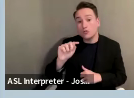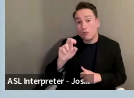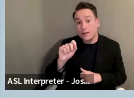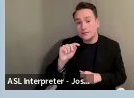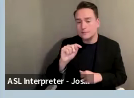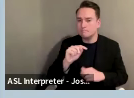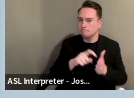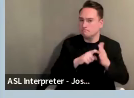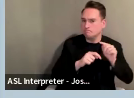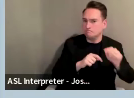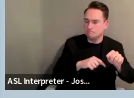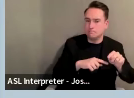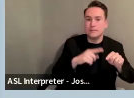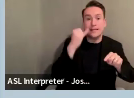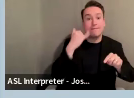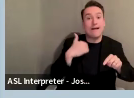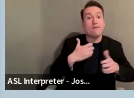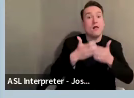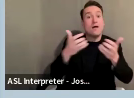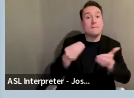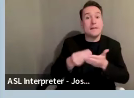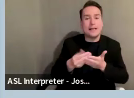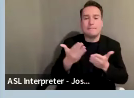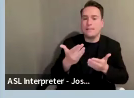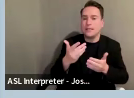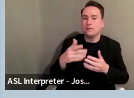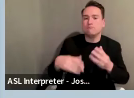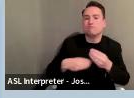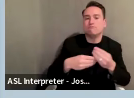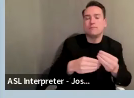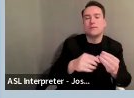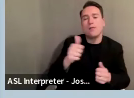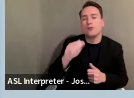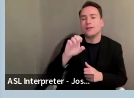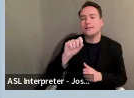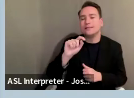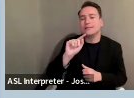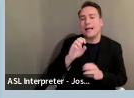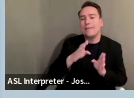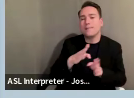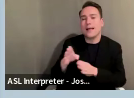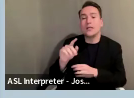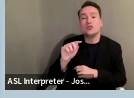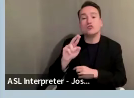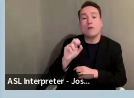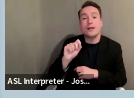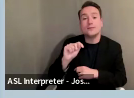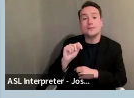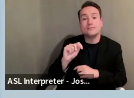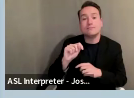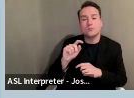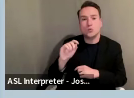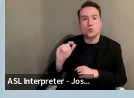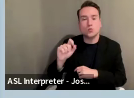they're, if they have a lot, yes, they might add on these other estate planning trust tools. We care about